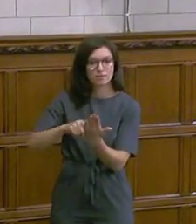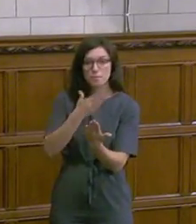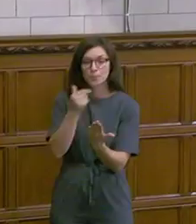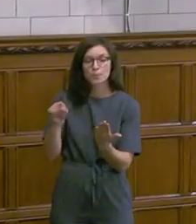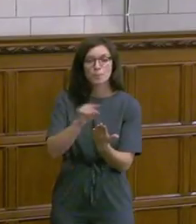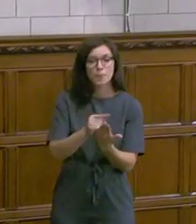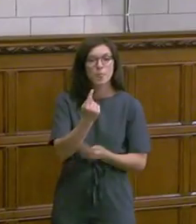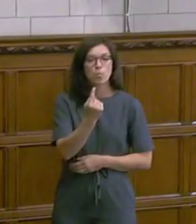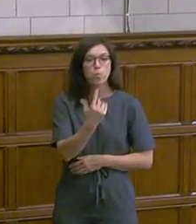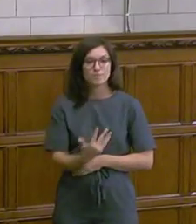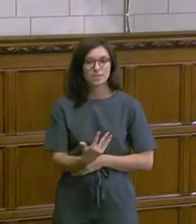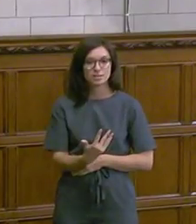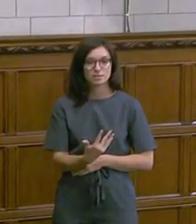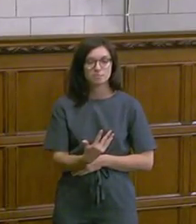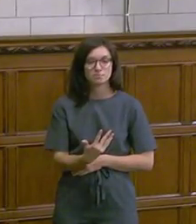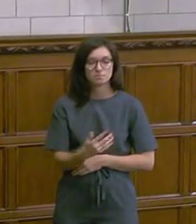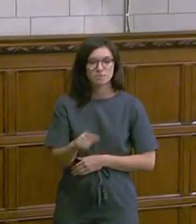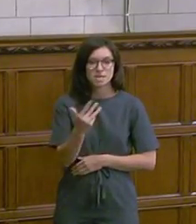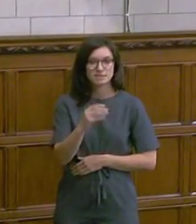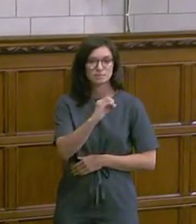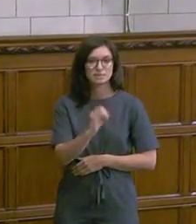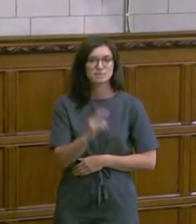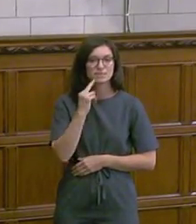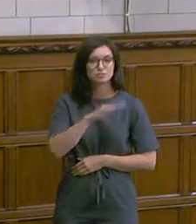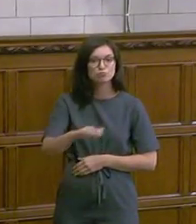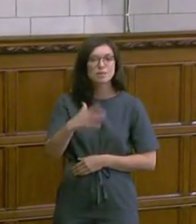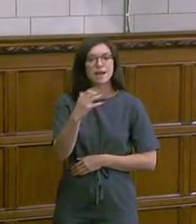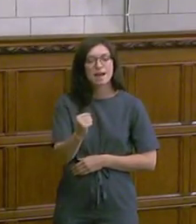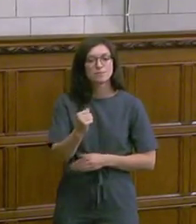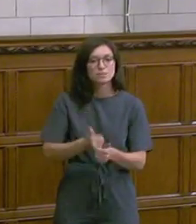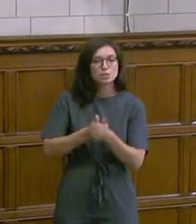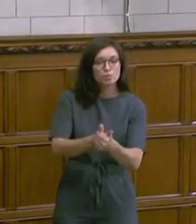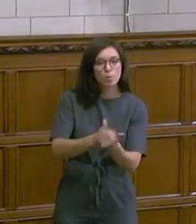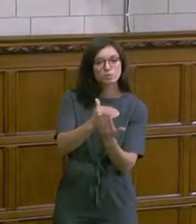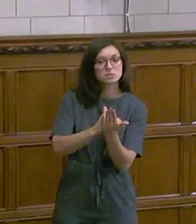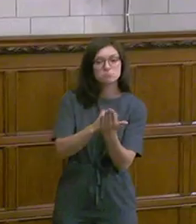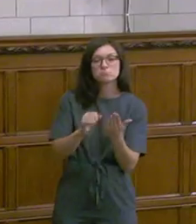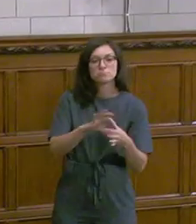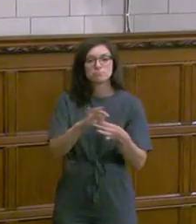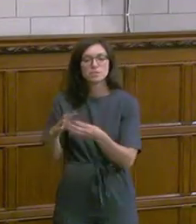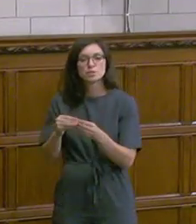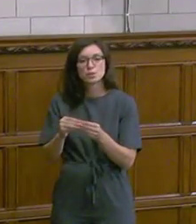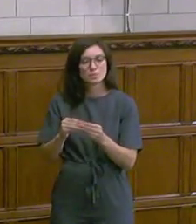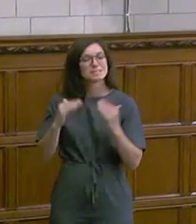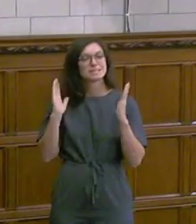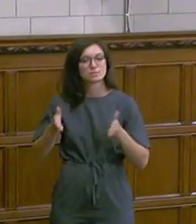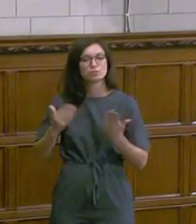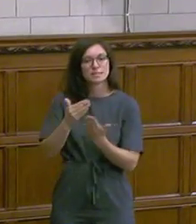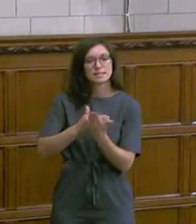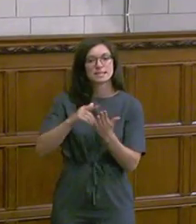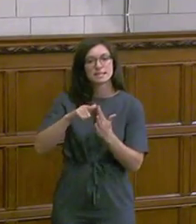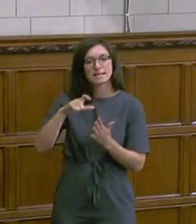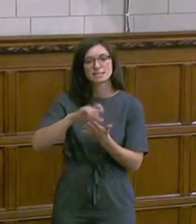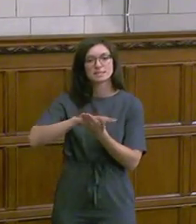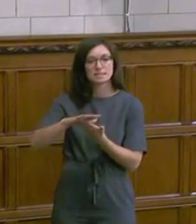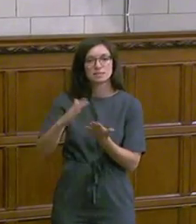fifth, 19% of deaf children, have their support confirmed to a statutory EHC plan. The NDCS have been